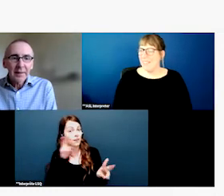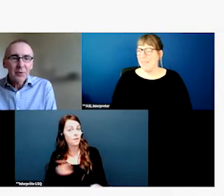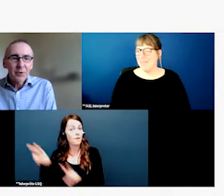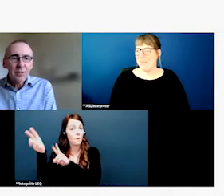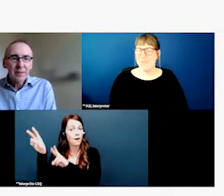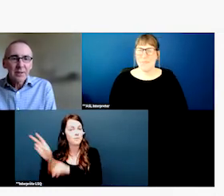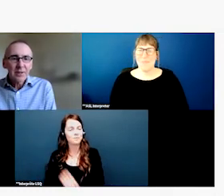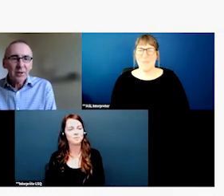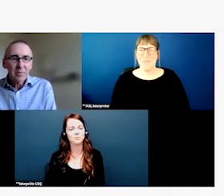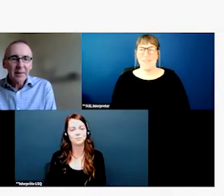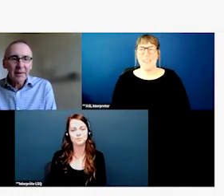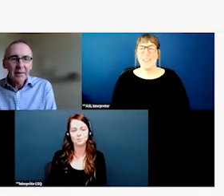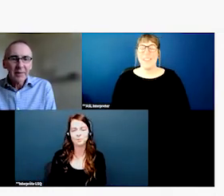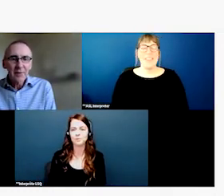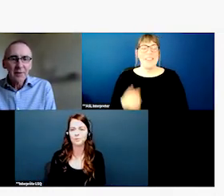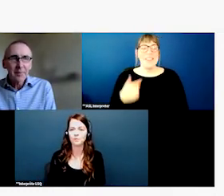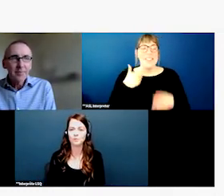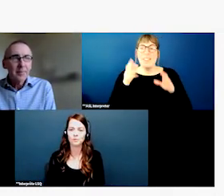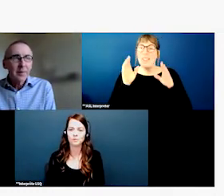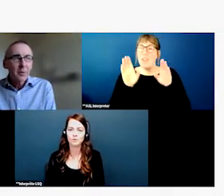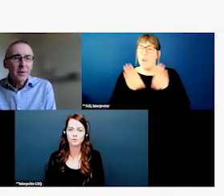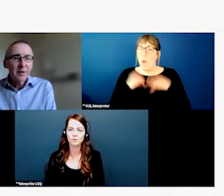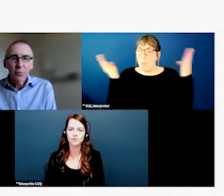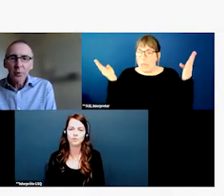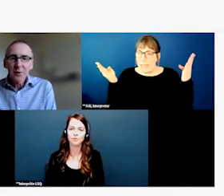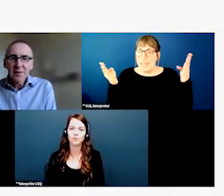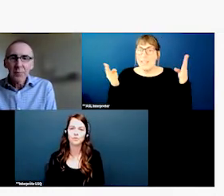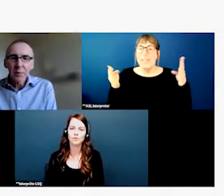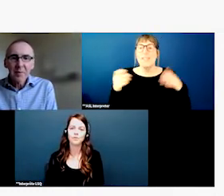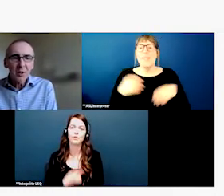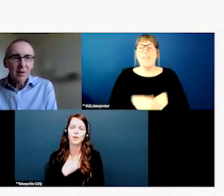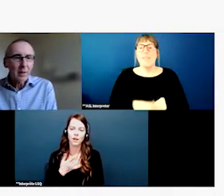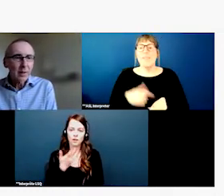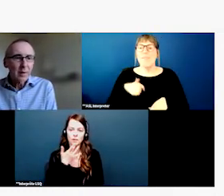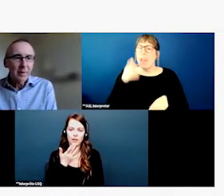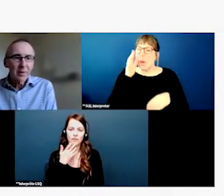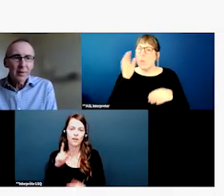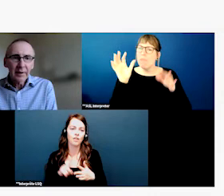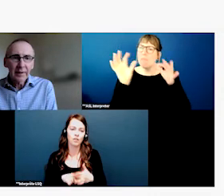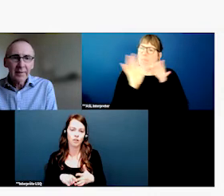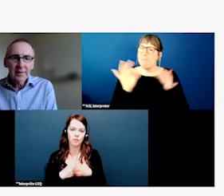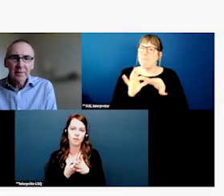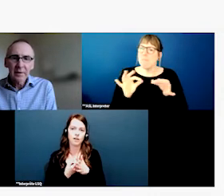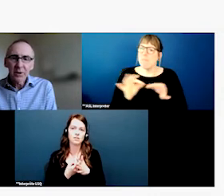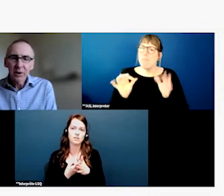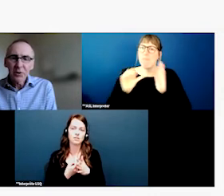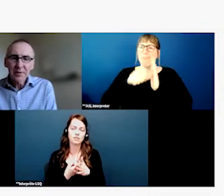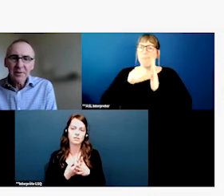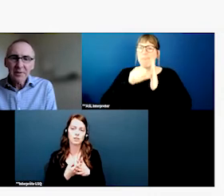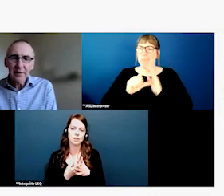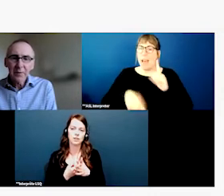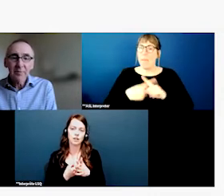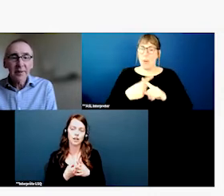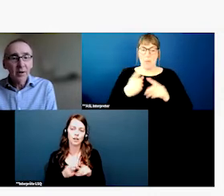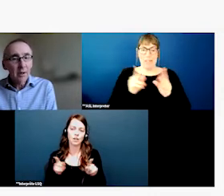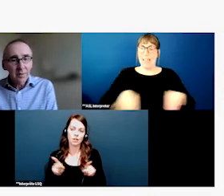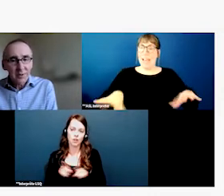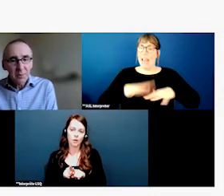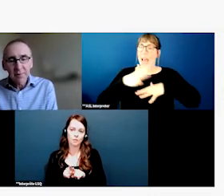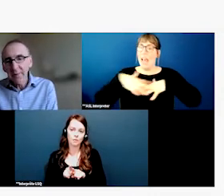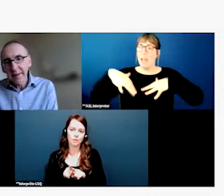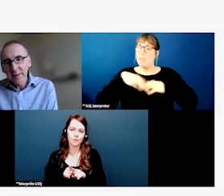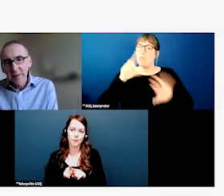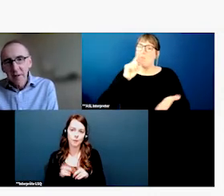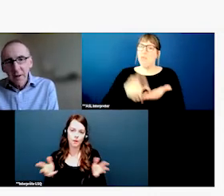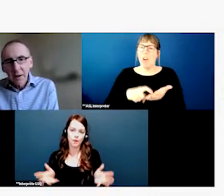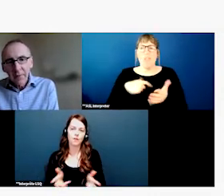I think I'd just like to start by reinforcing what we've been talking about on land acknowledgements, and I would invite all of us